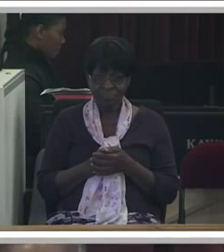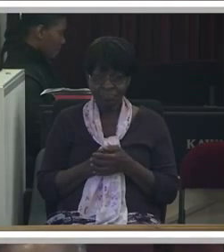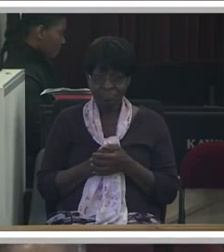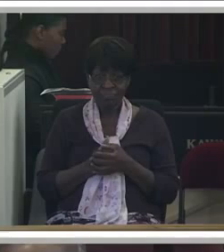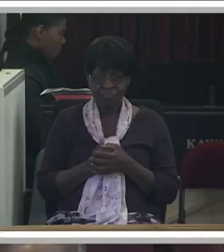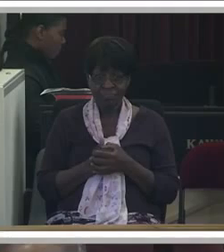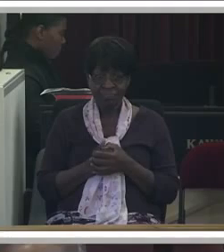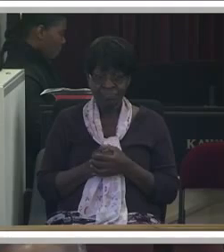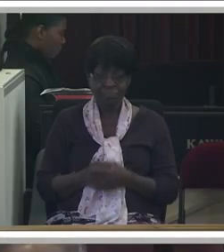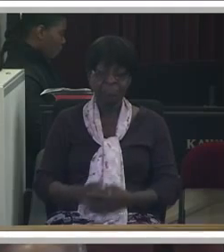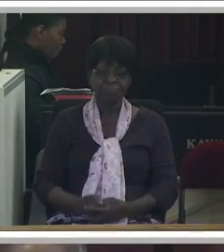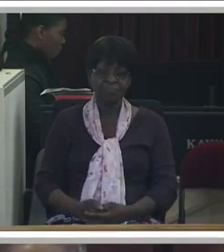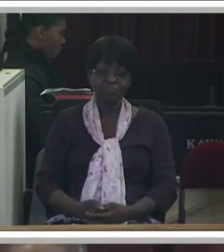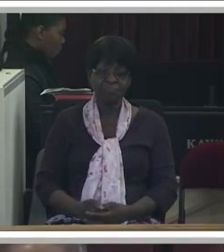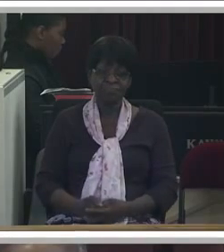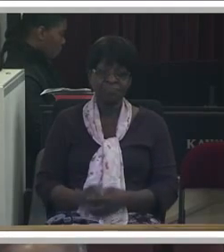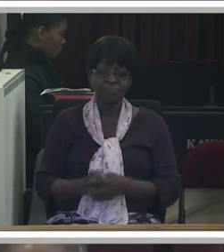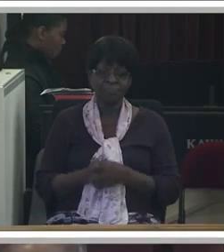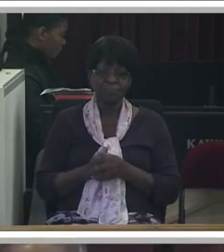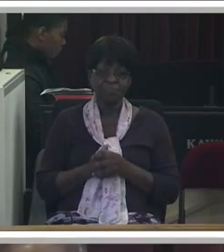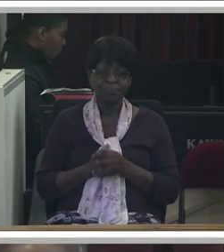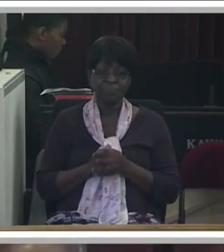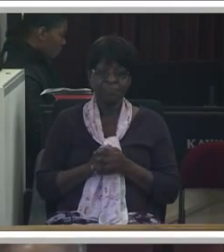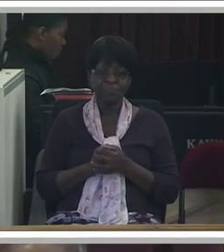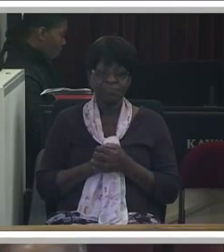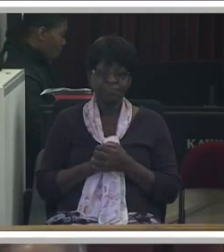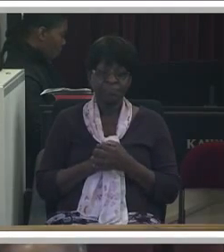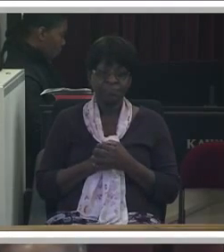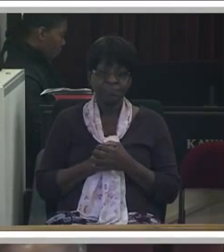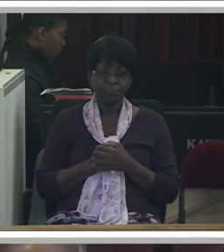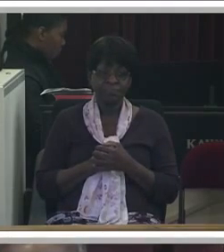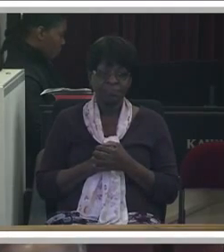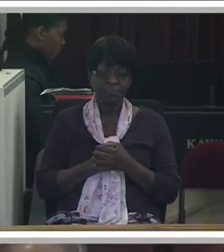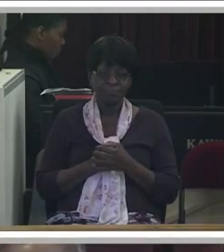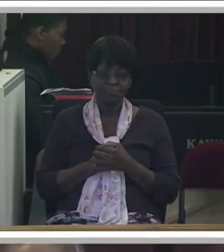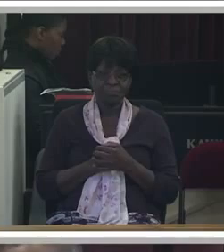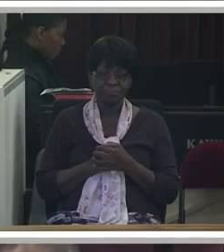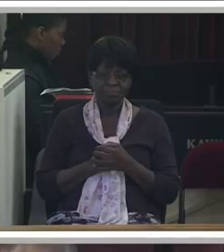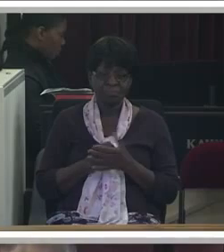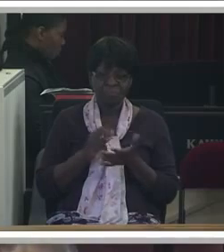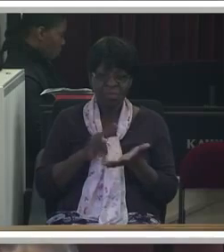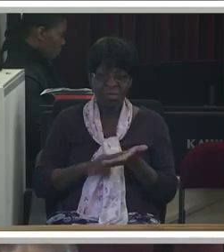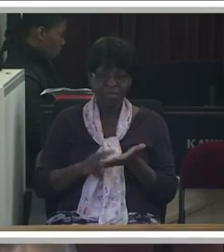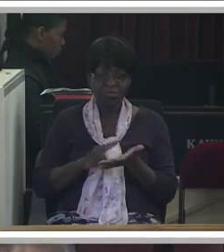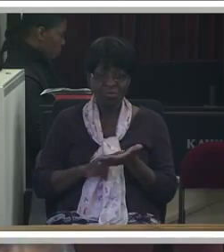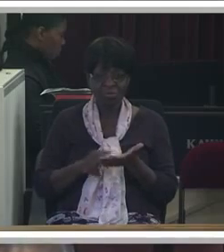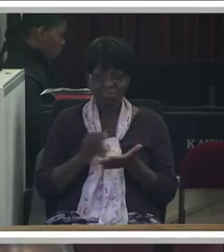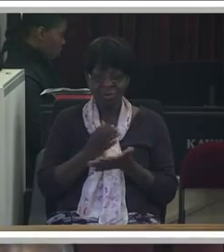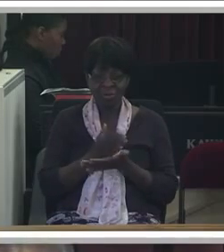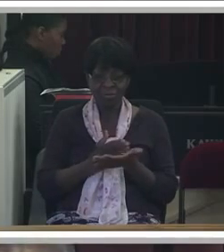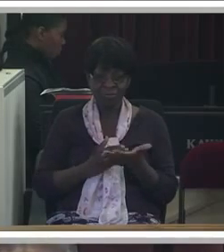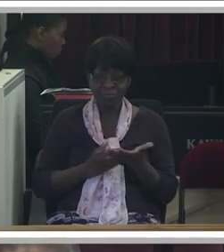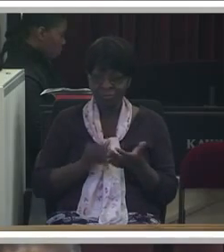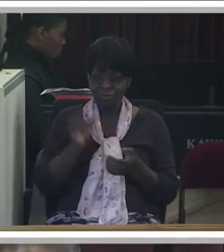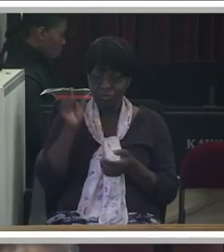Every part broken. The natural part, the